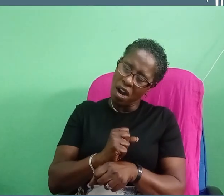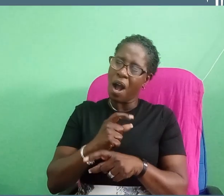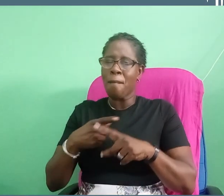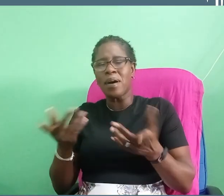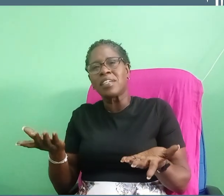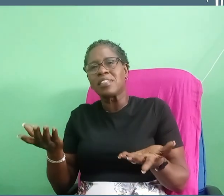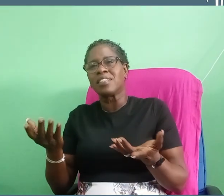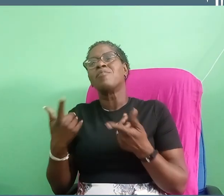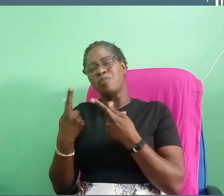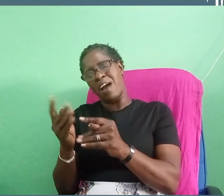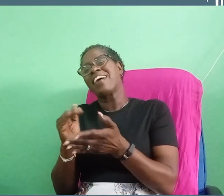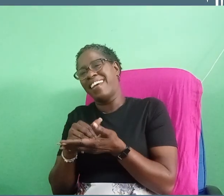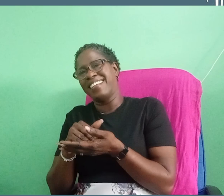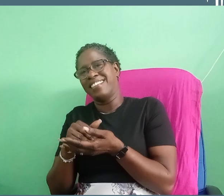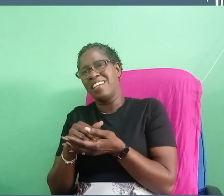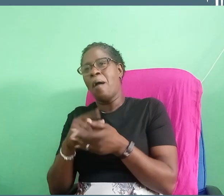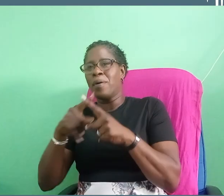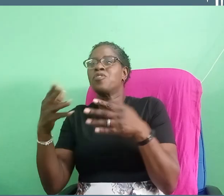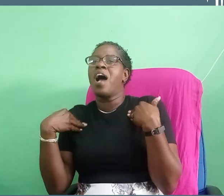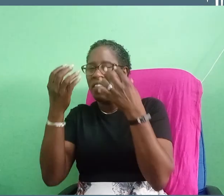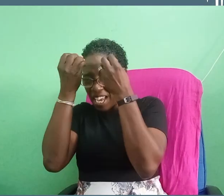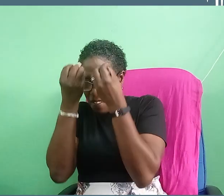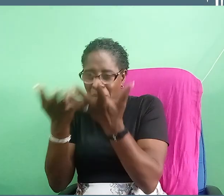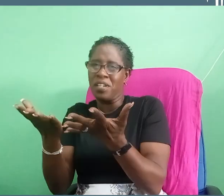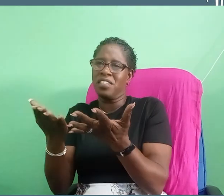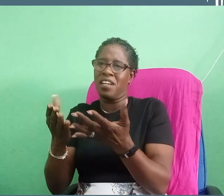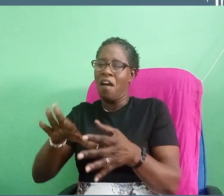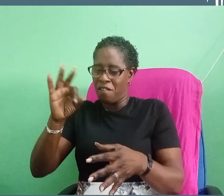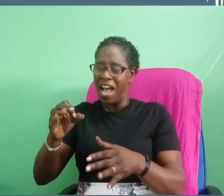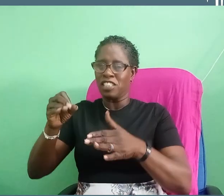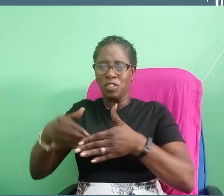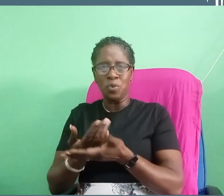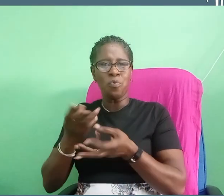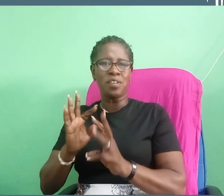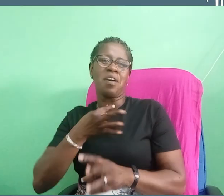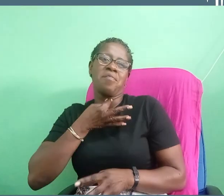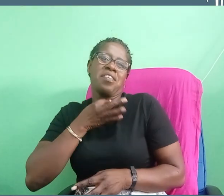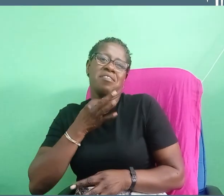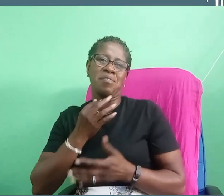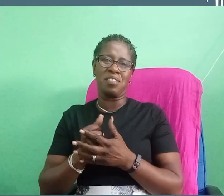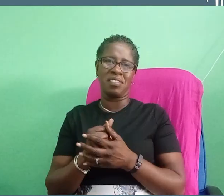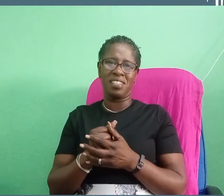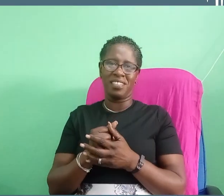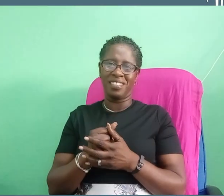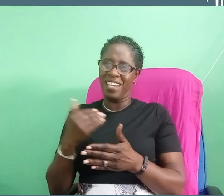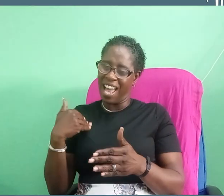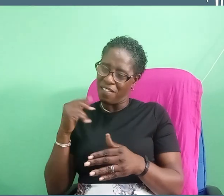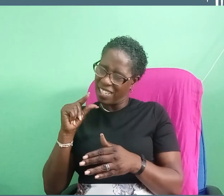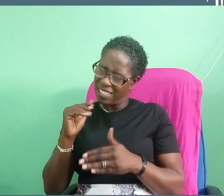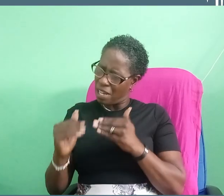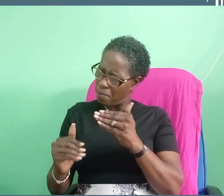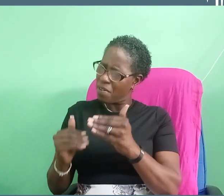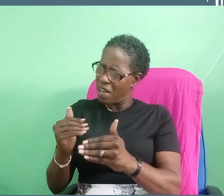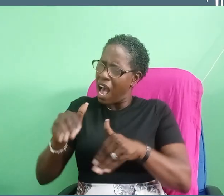us. Let's try again, right? So like just finding ways to be curious in the little tiny steps as we engage with individuals,